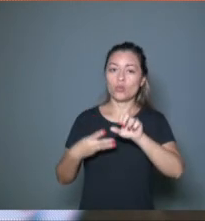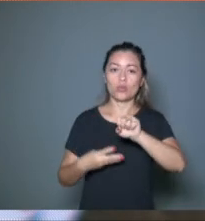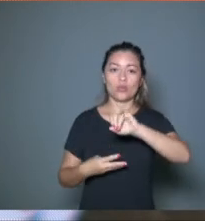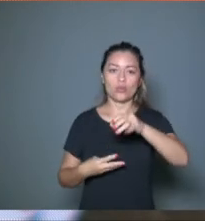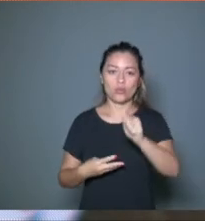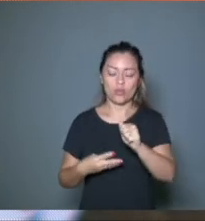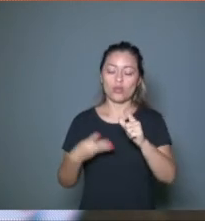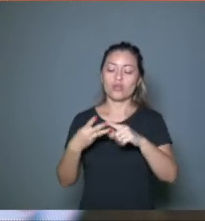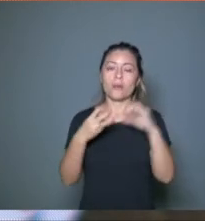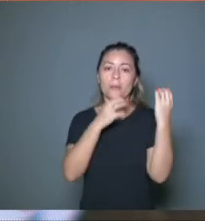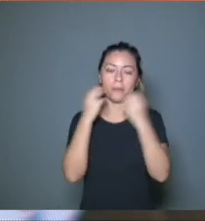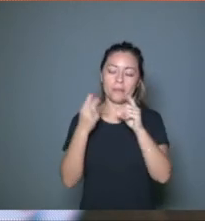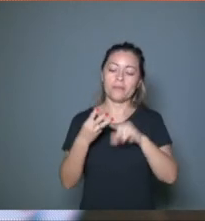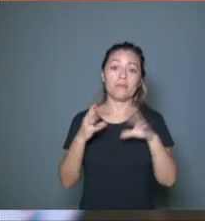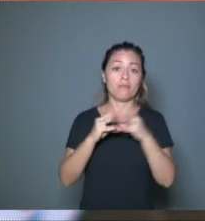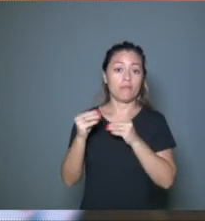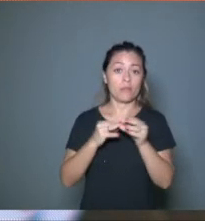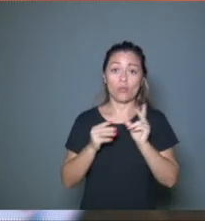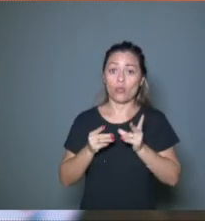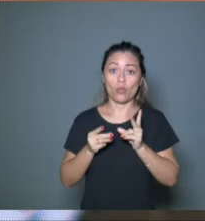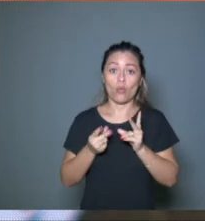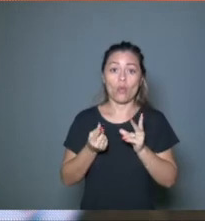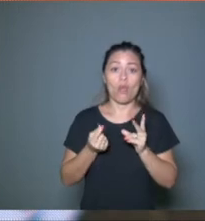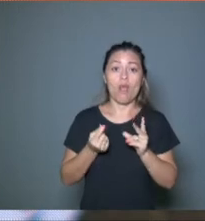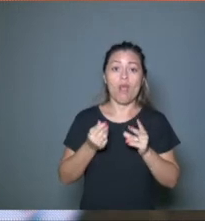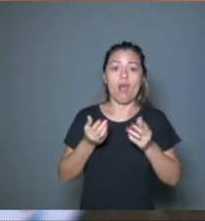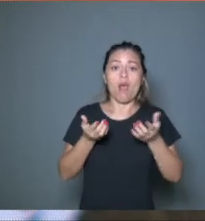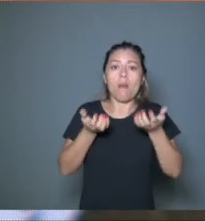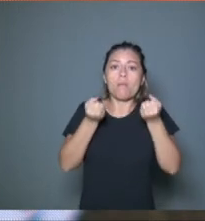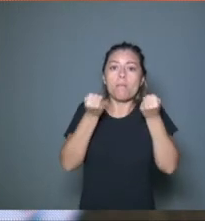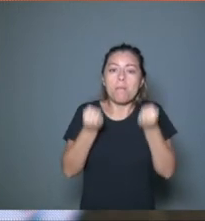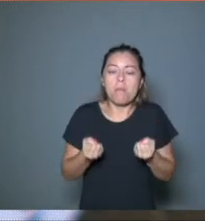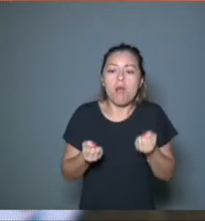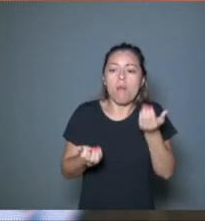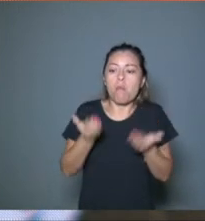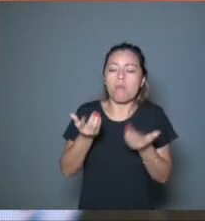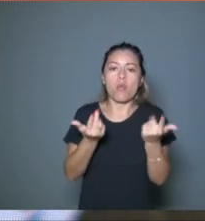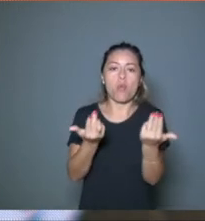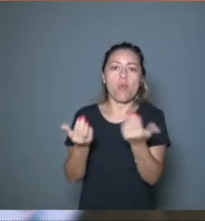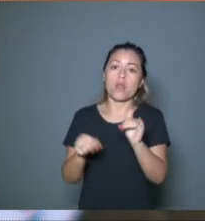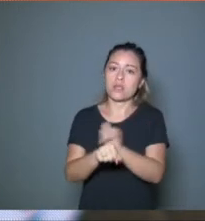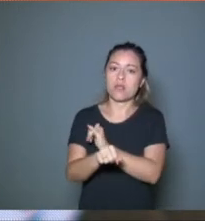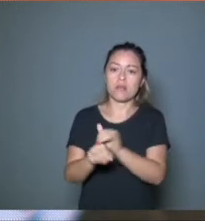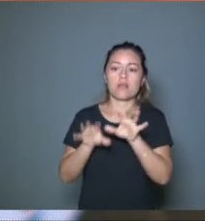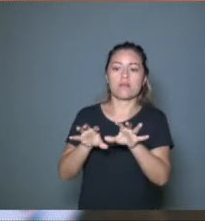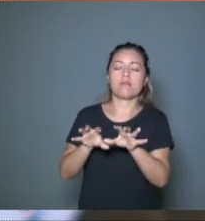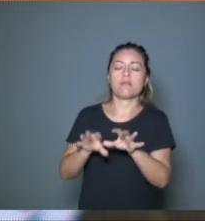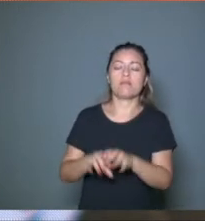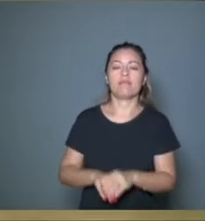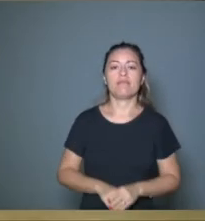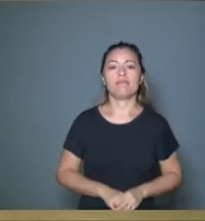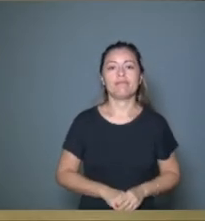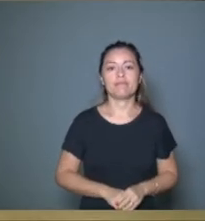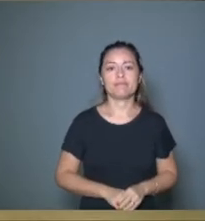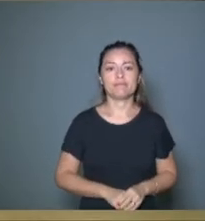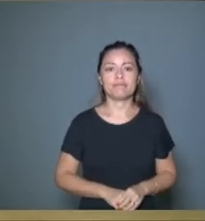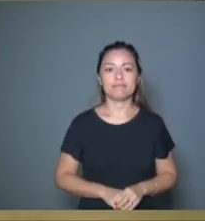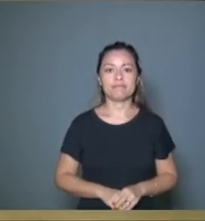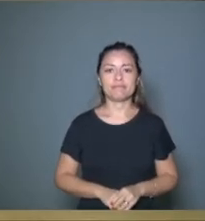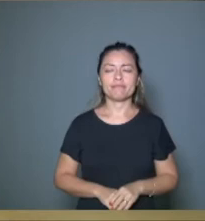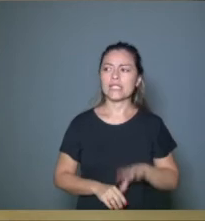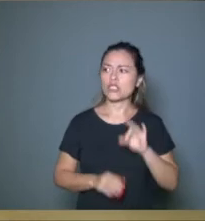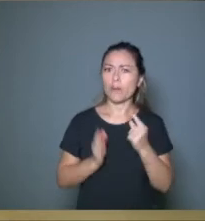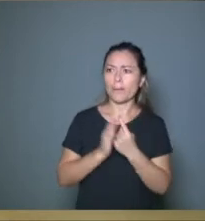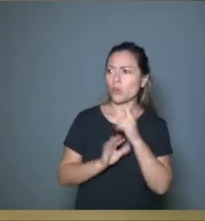same cotton volume and the same soybean volume. So this is our strategy. Was there